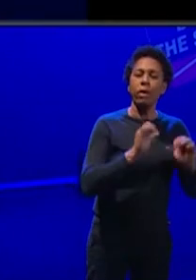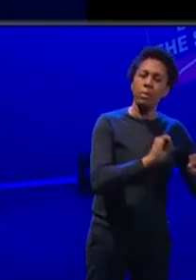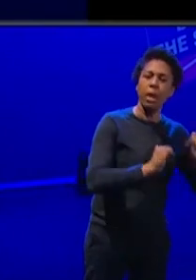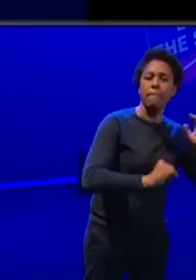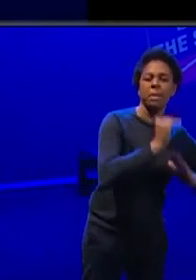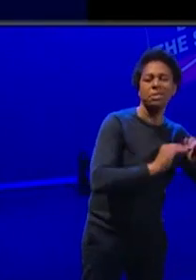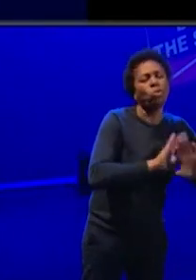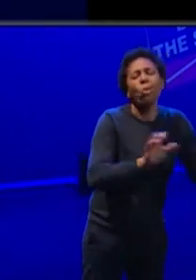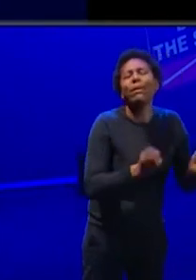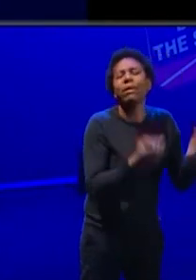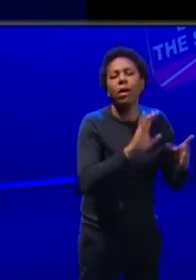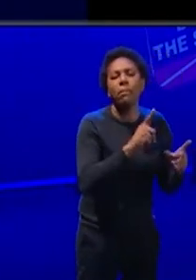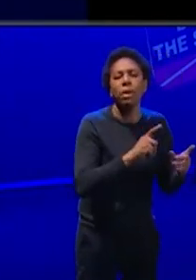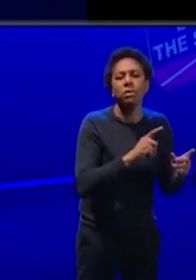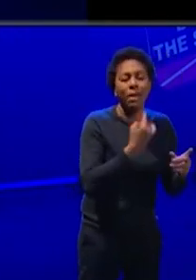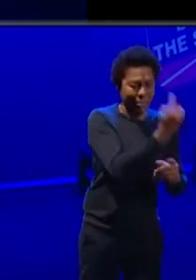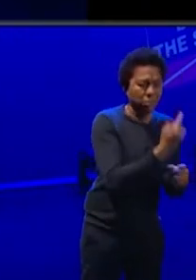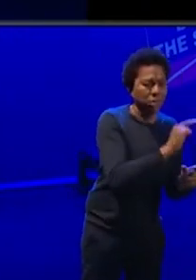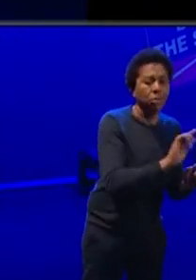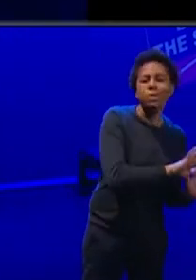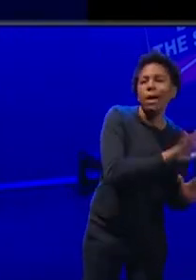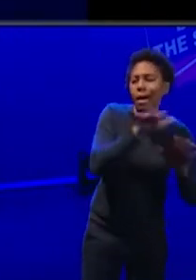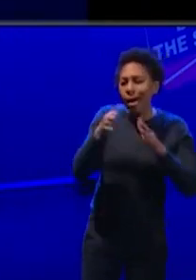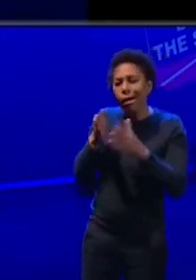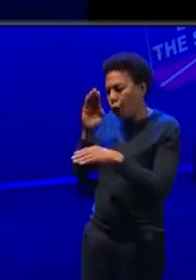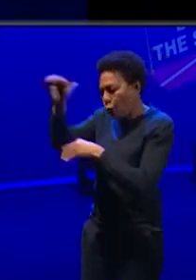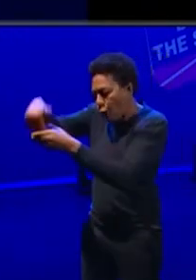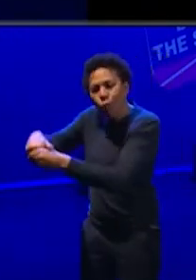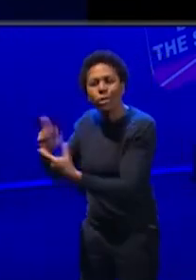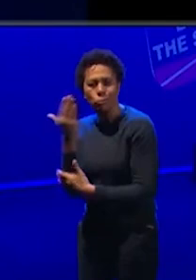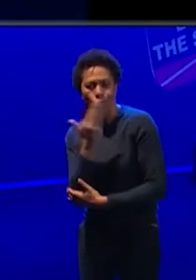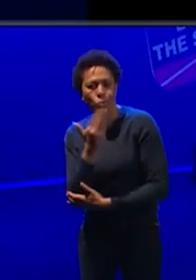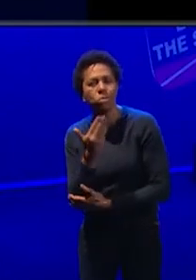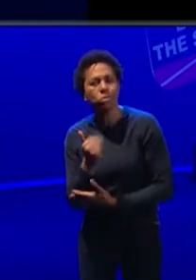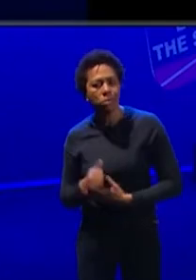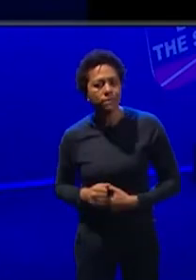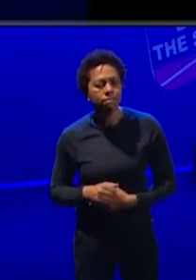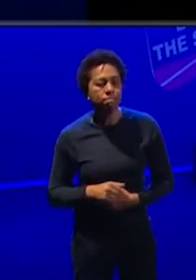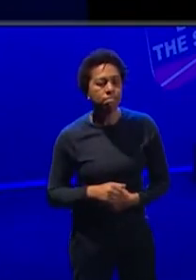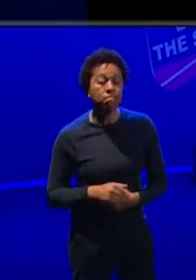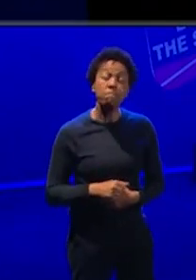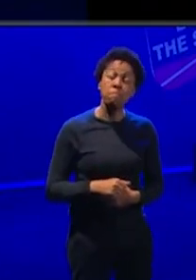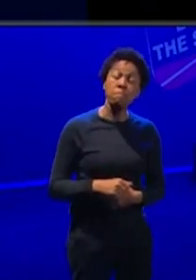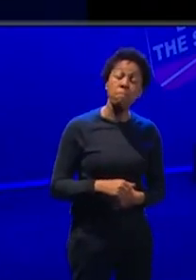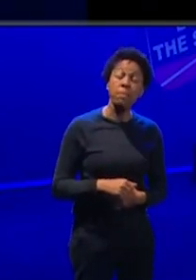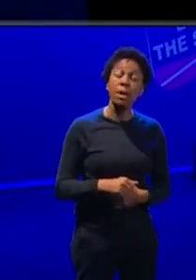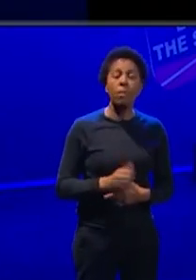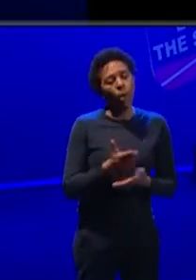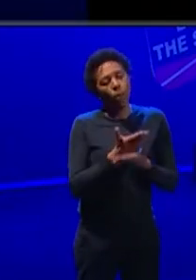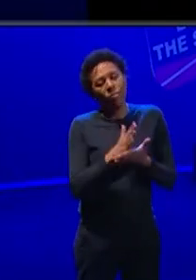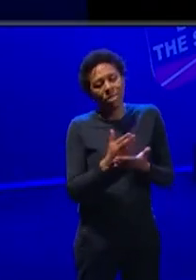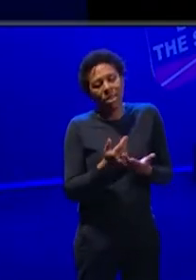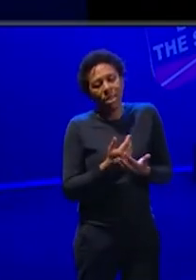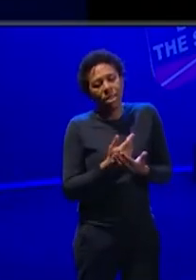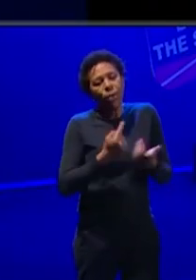terms of, you know, pay what you earn. You know. Those are the things. That's the only way we can counter it. But there is also, obviously, a lot of protest